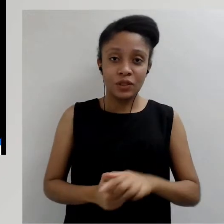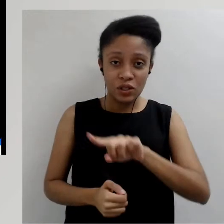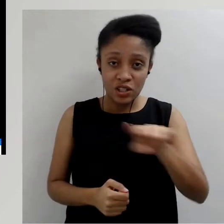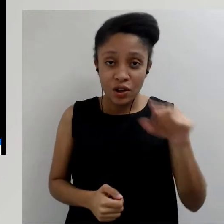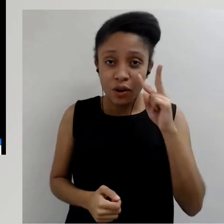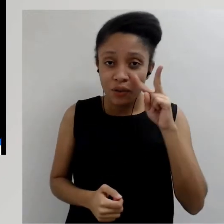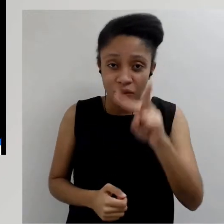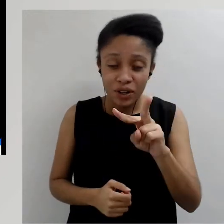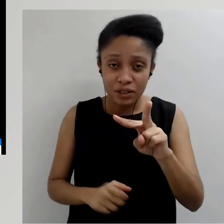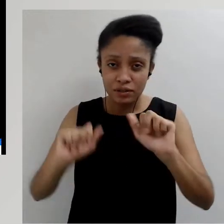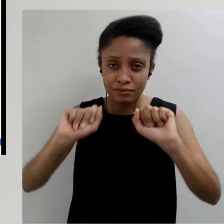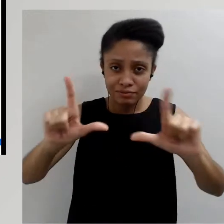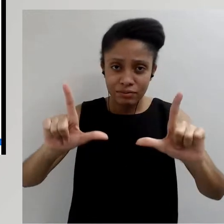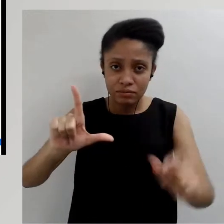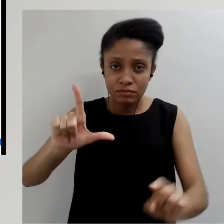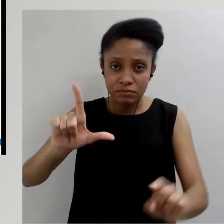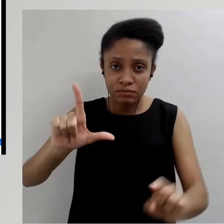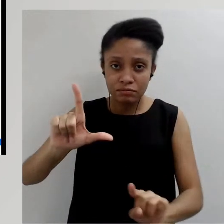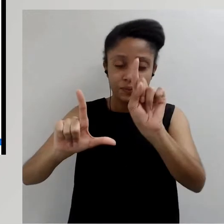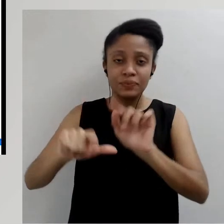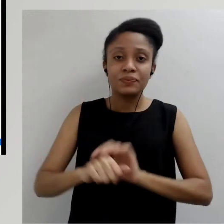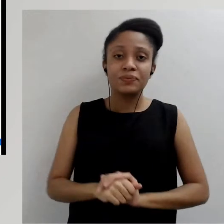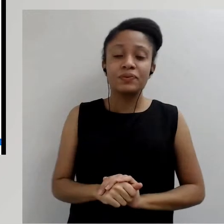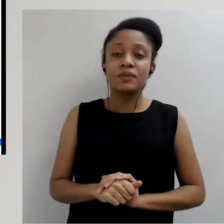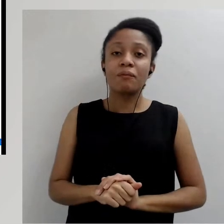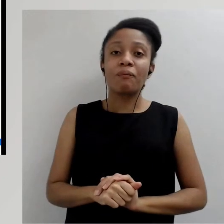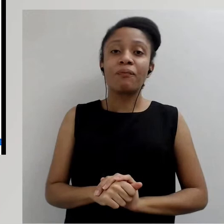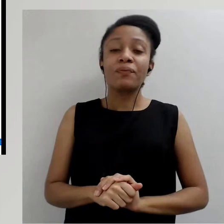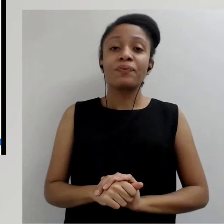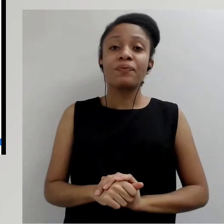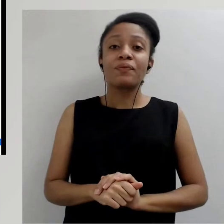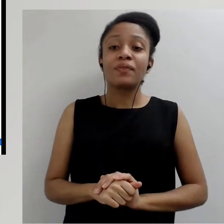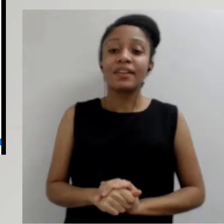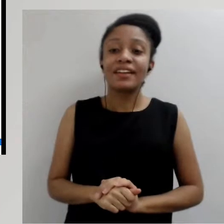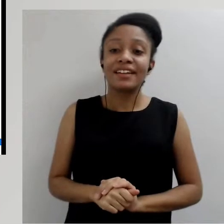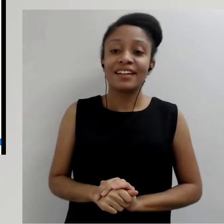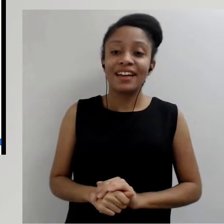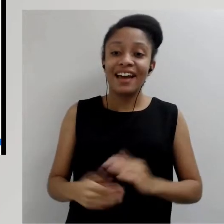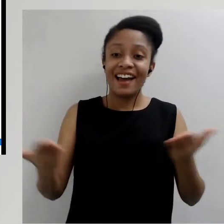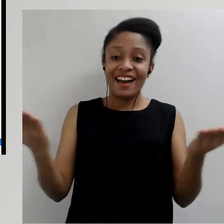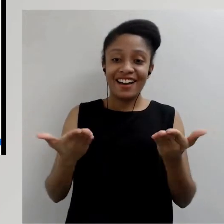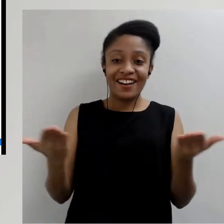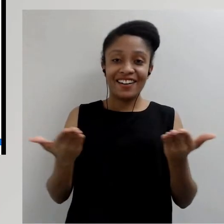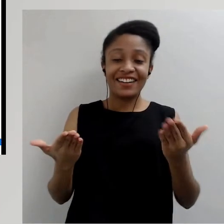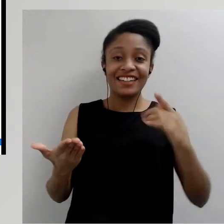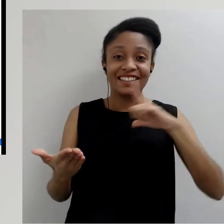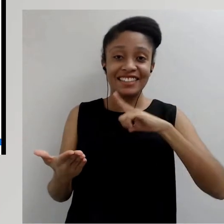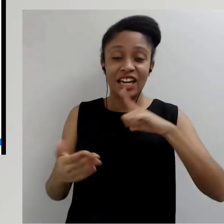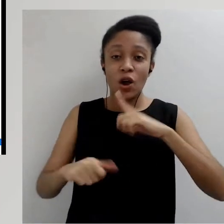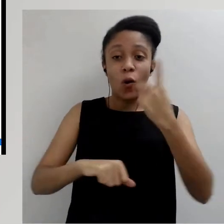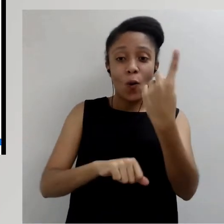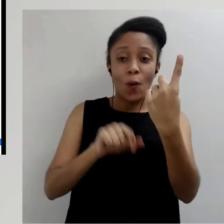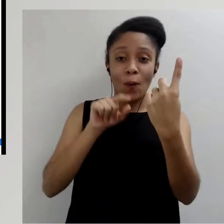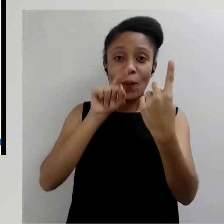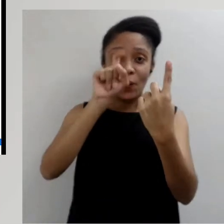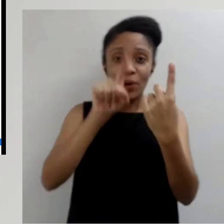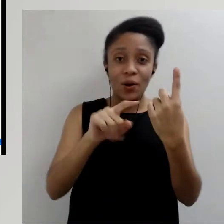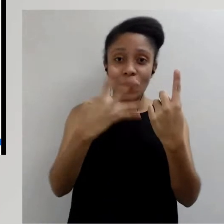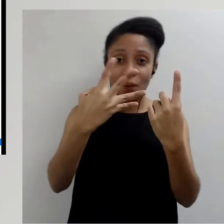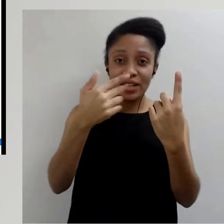So can you see my screen? Can I share? Is it being shared? So this video is 1